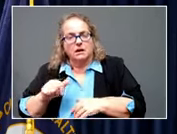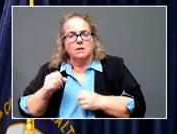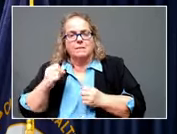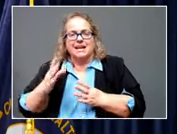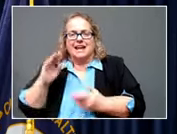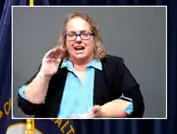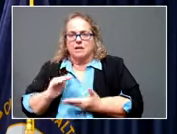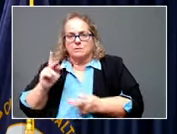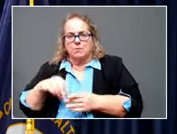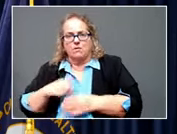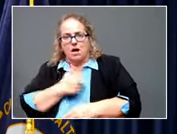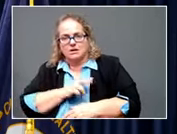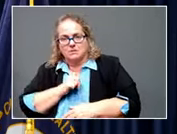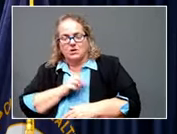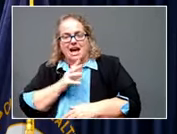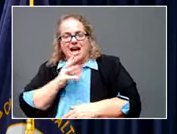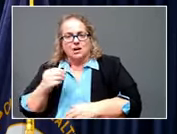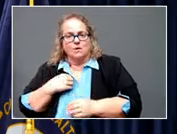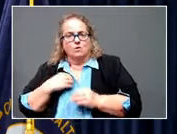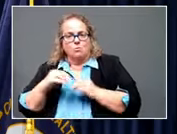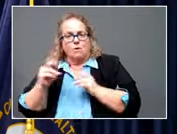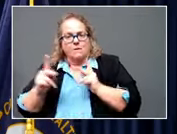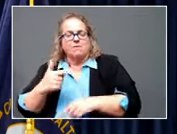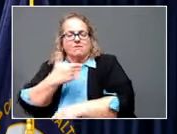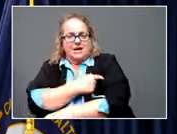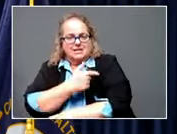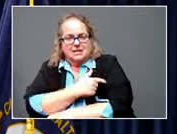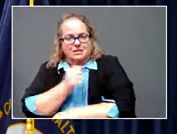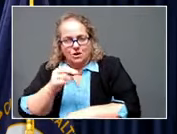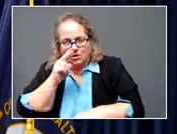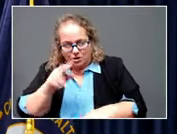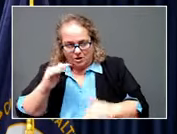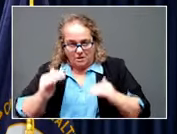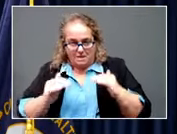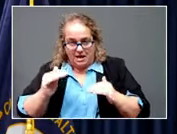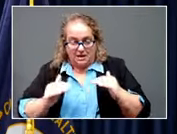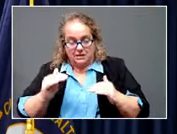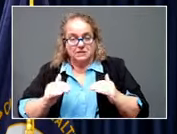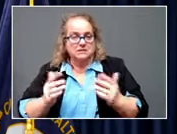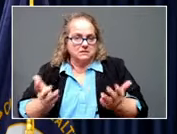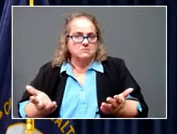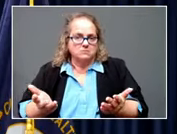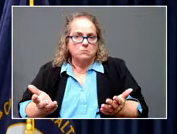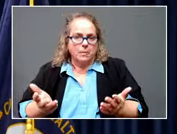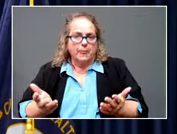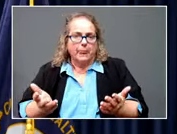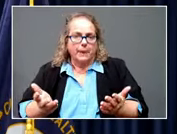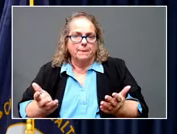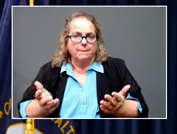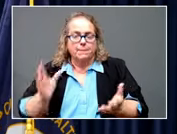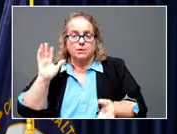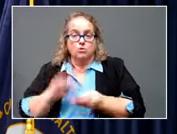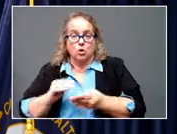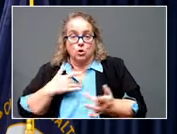and we have more people vaccinated. So you look at those two things together, and the total concern about